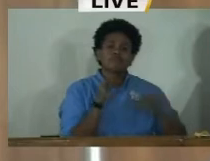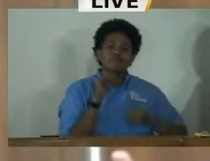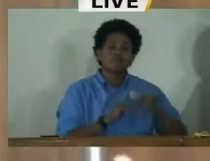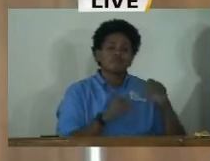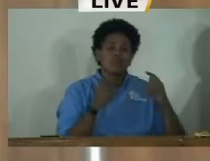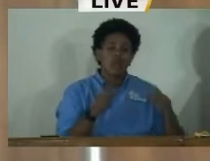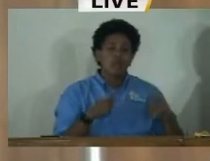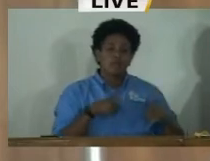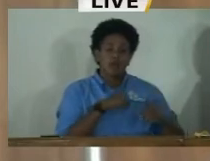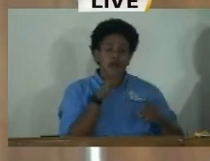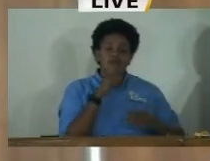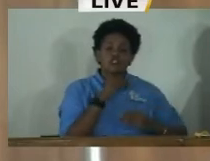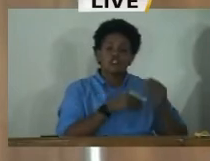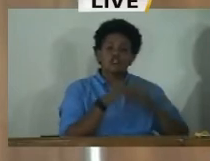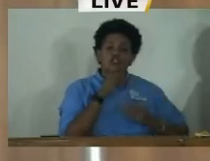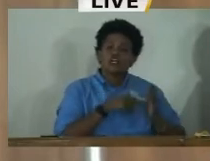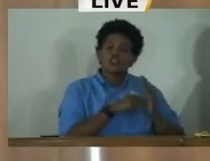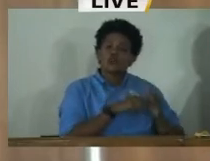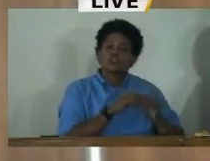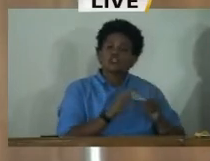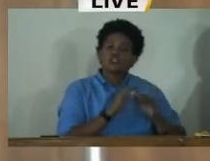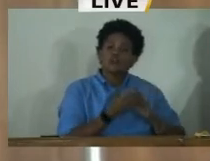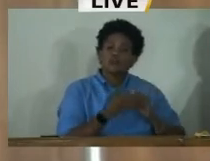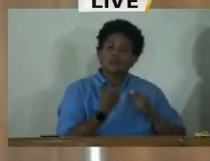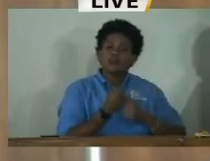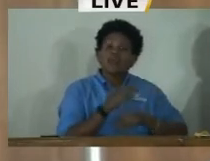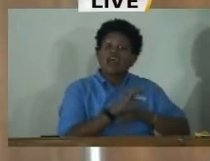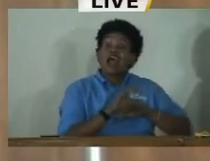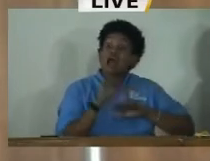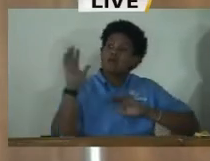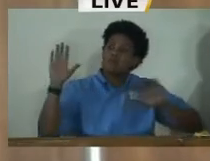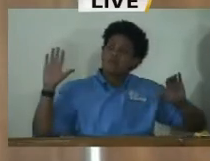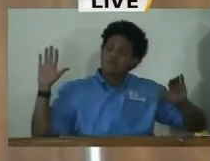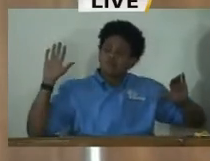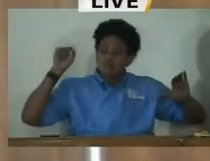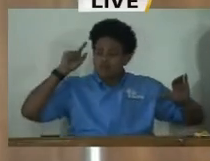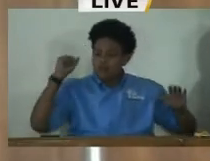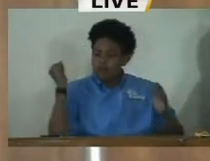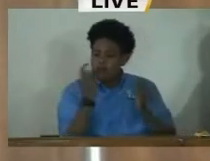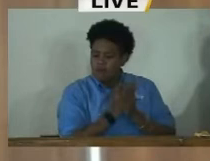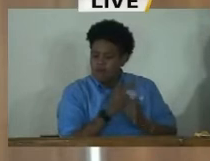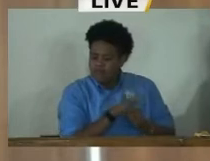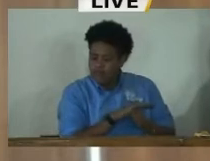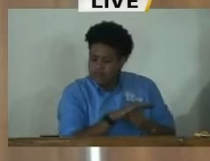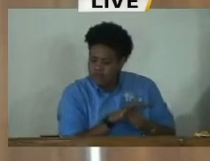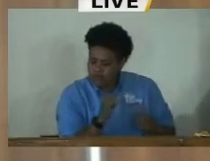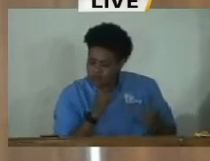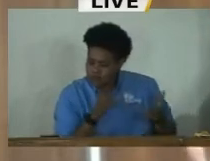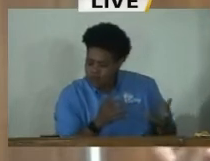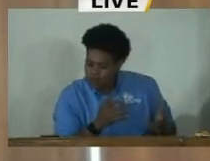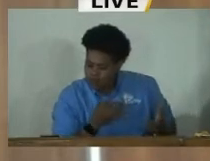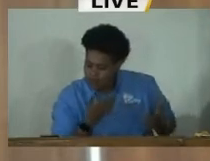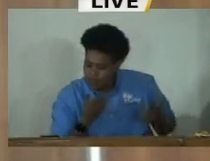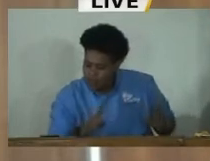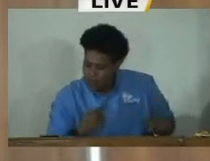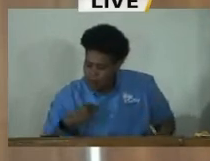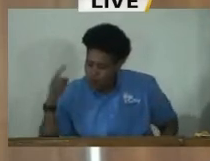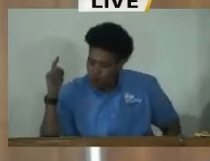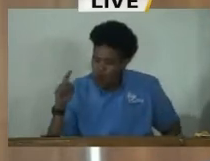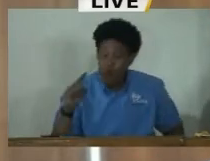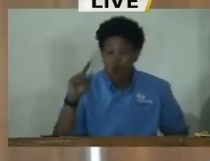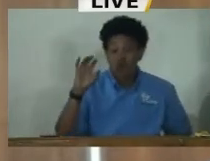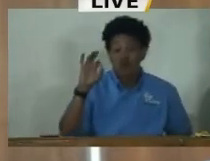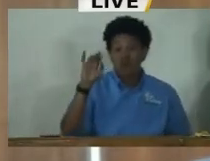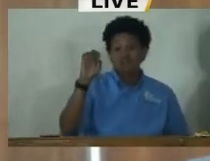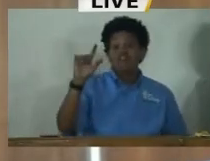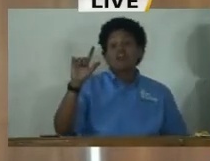that we had even a trade show in Jamaica to get the rest of the Caribbean to get that approved destination status. We went to Fidel, and we